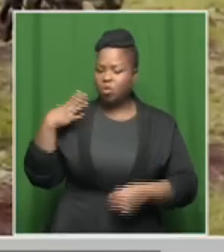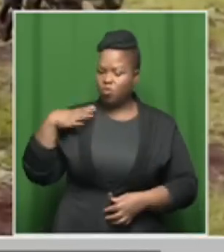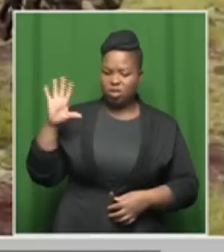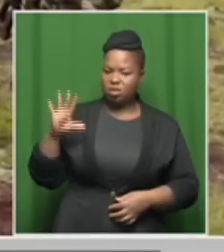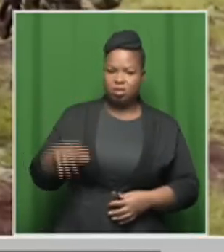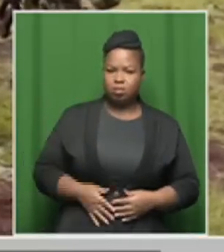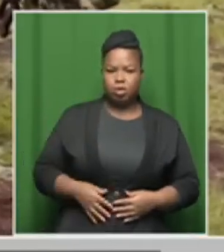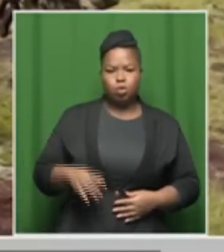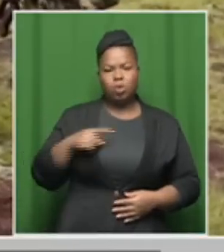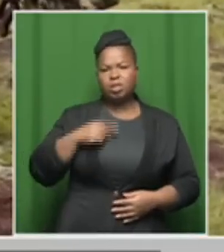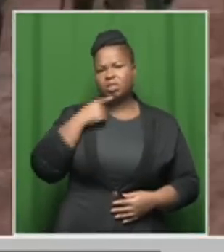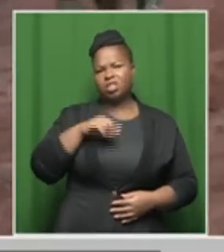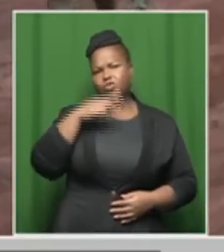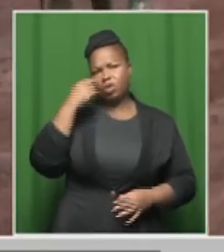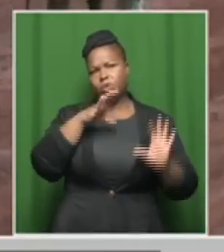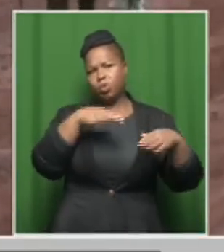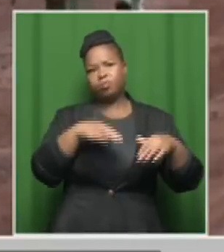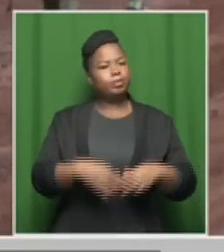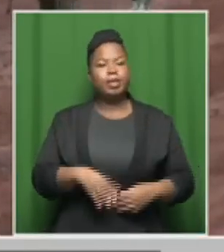is not a real group. It's